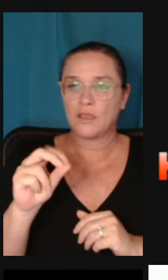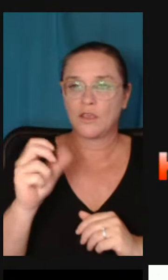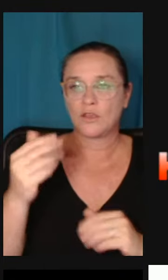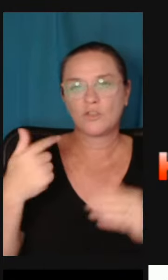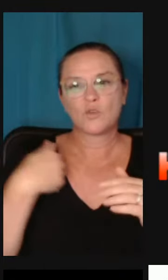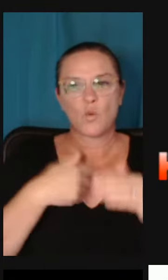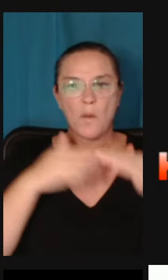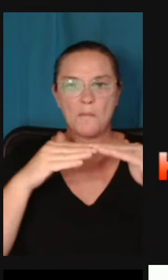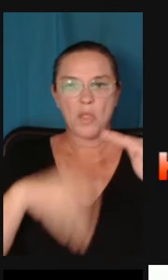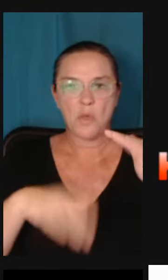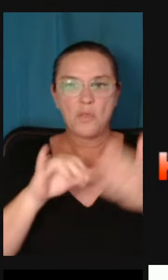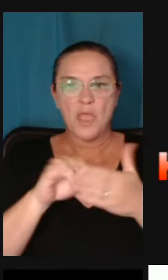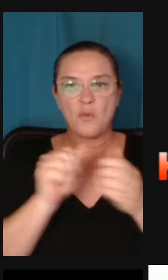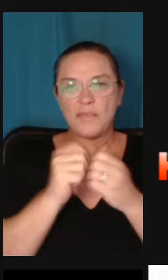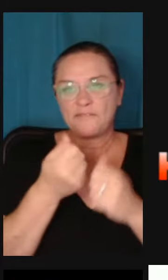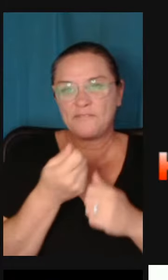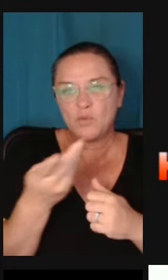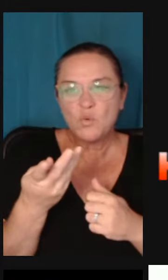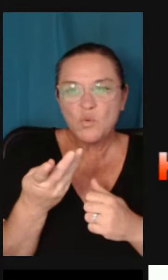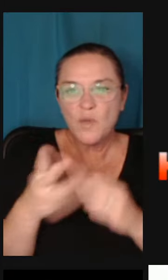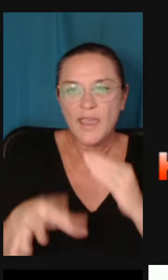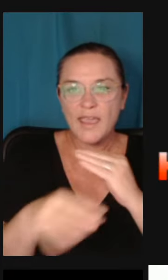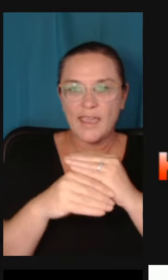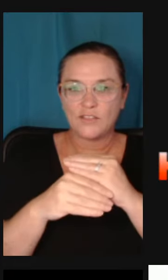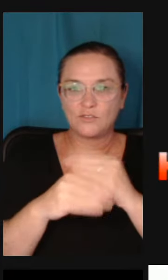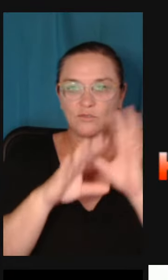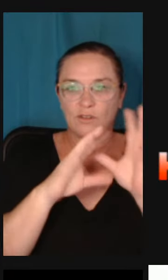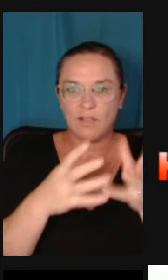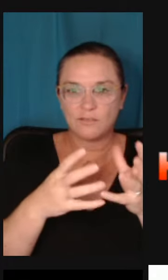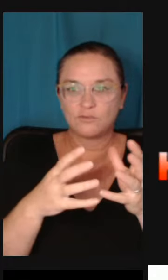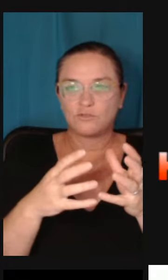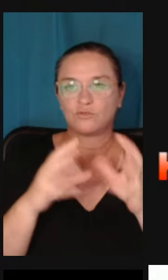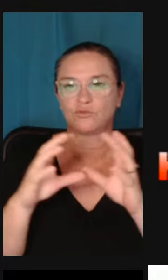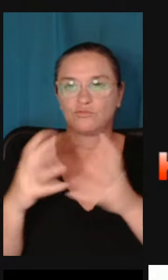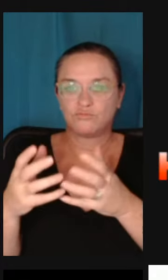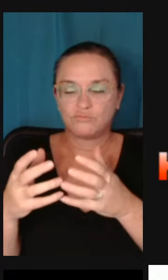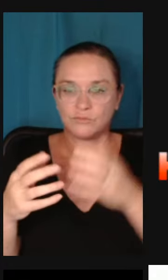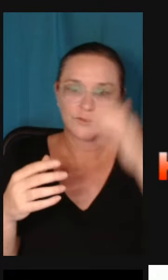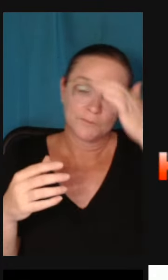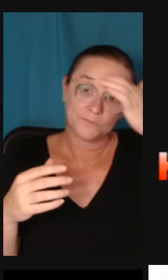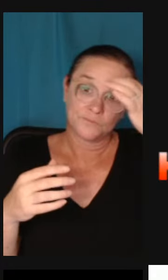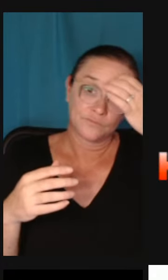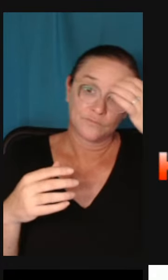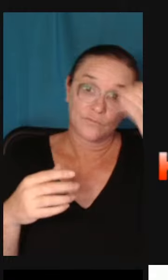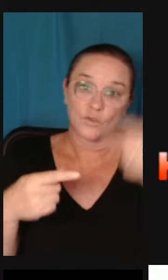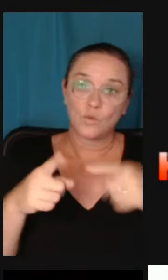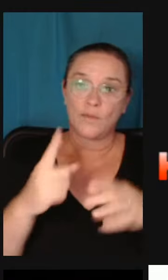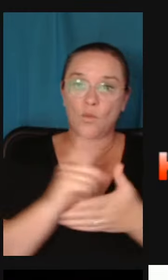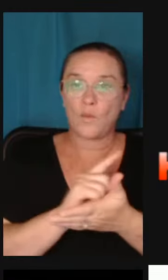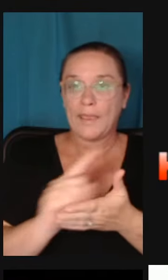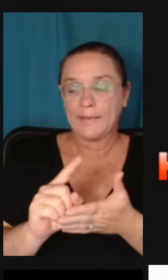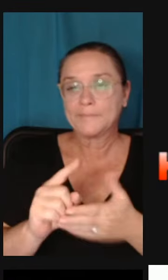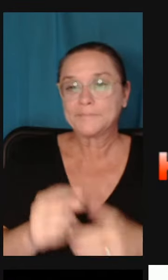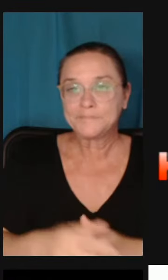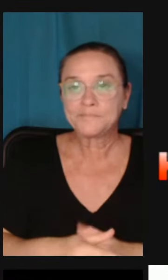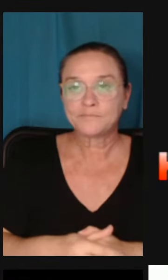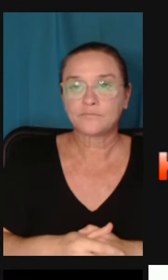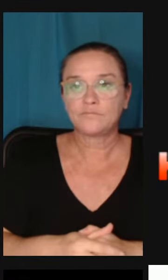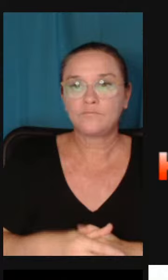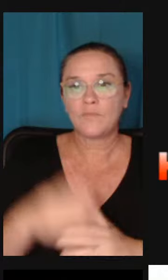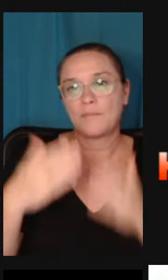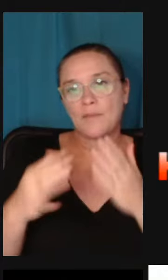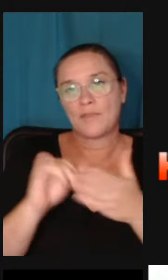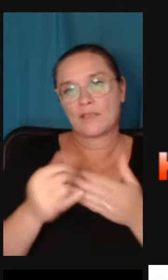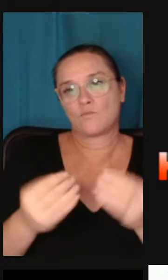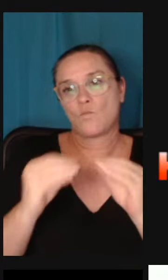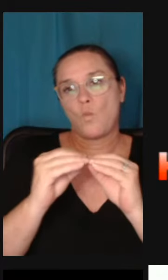a few extra clusters here earlier on in the week, as you can see here in the south flank. Maybe these are a little bit more of